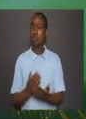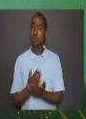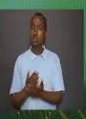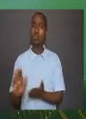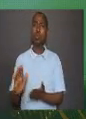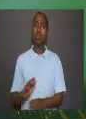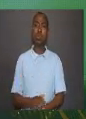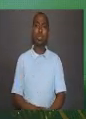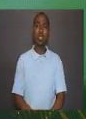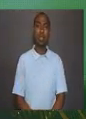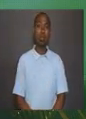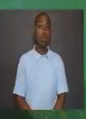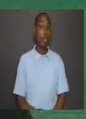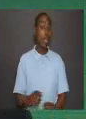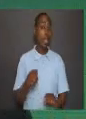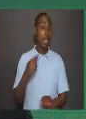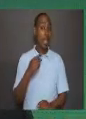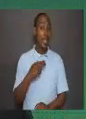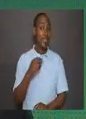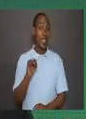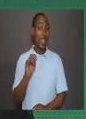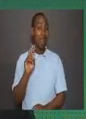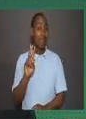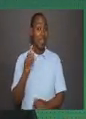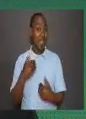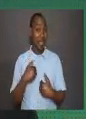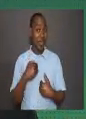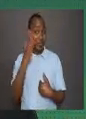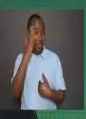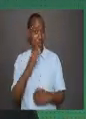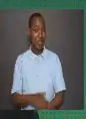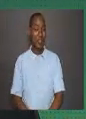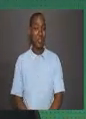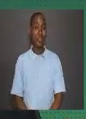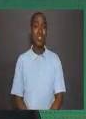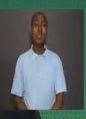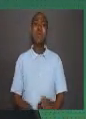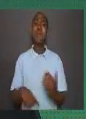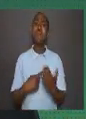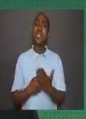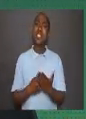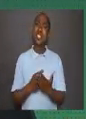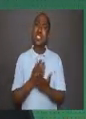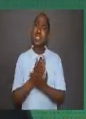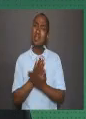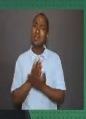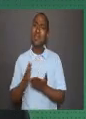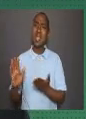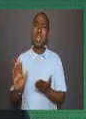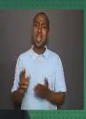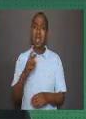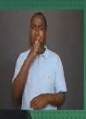to have the disease. Because of the discrimination, many